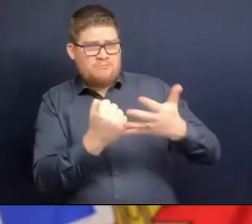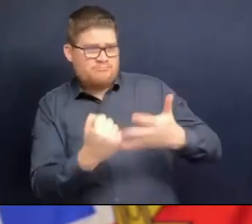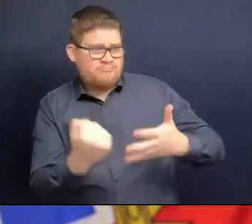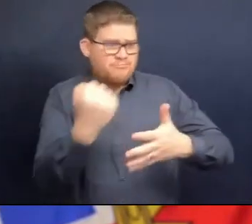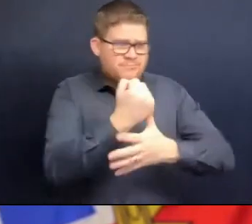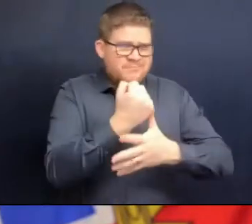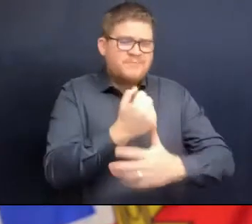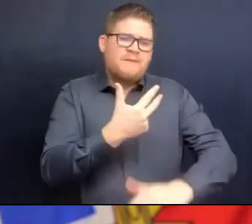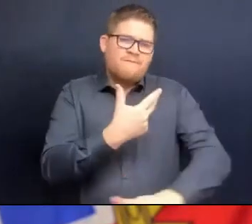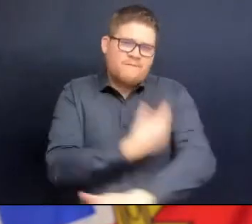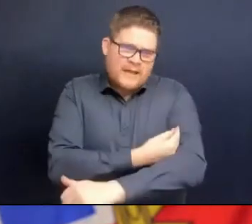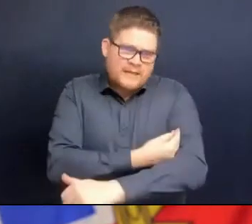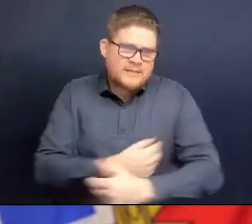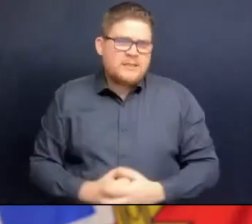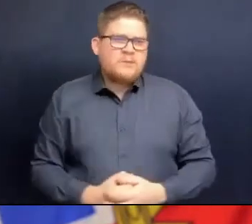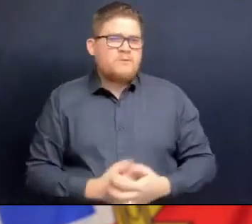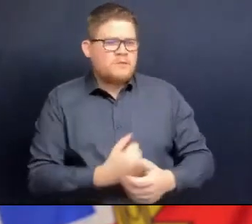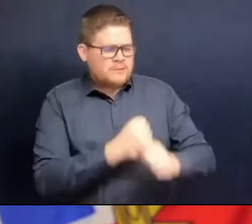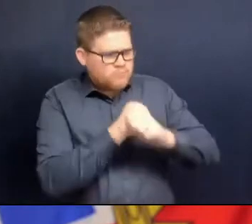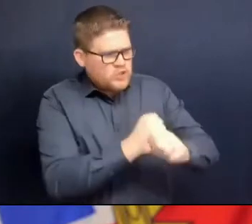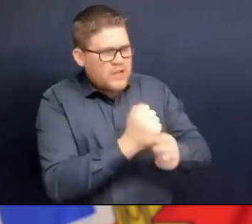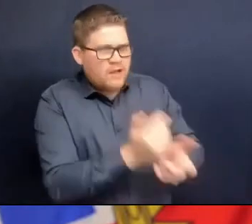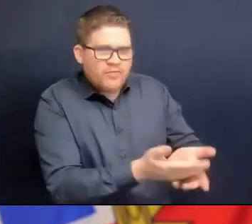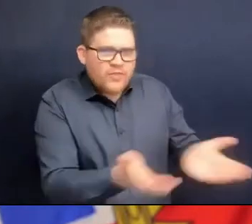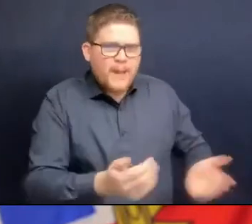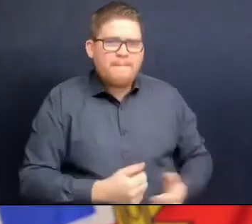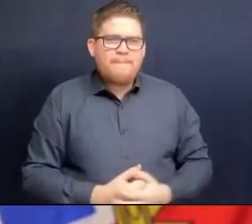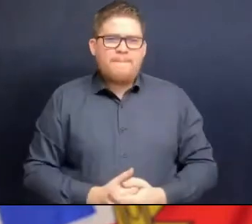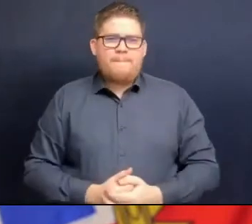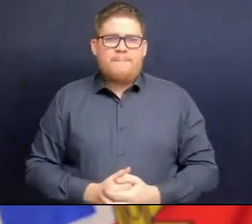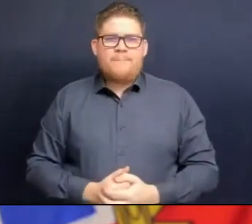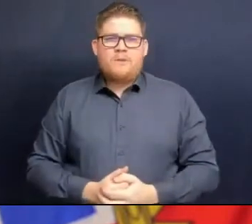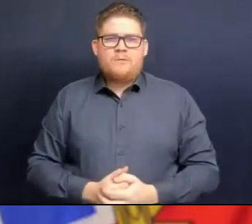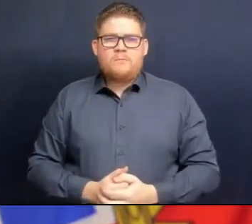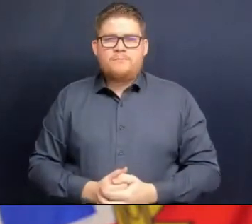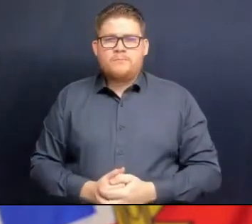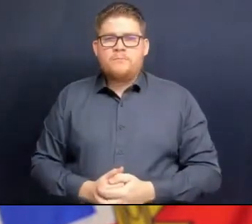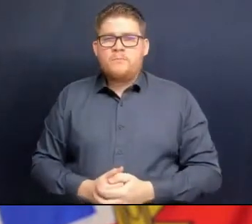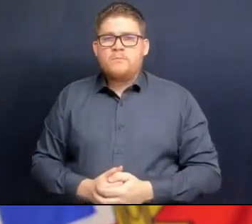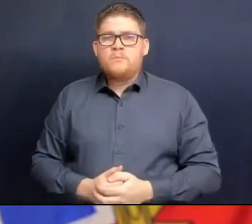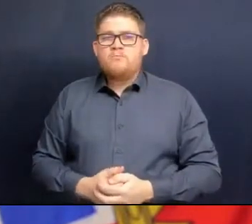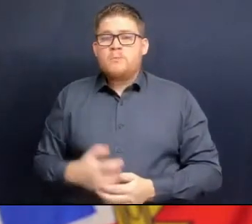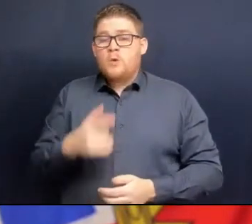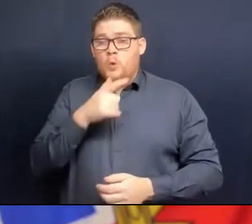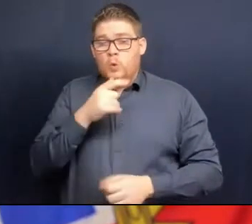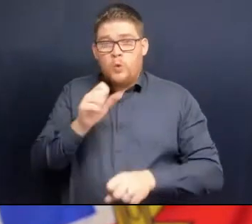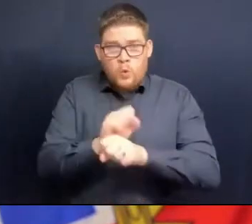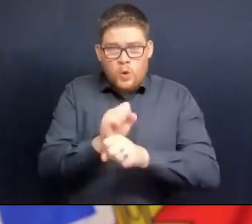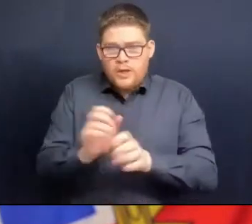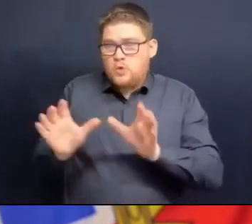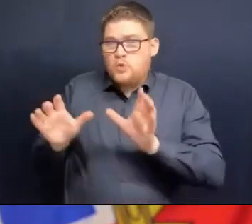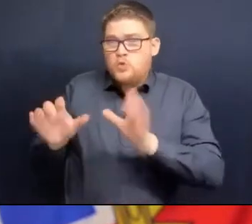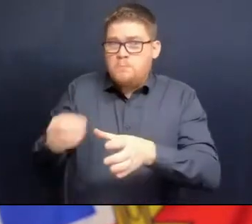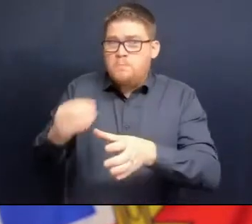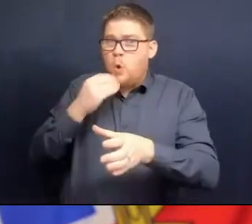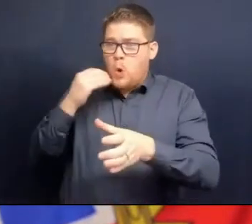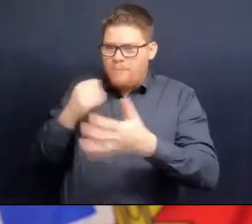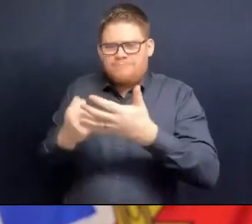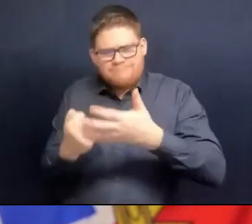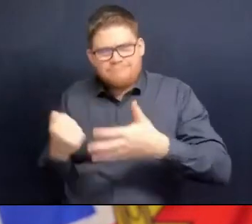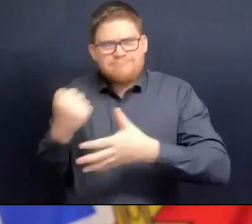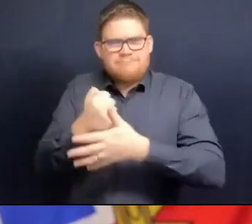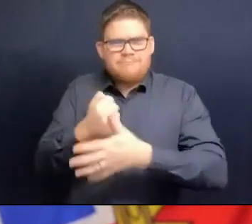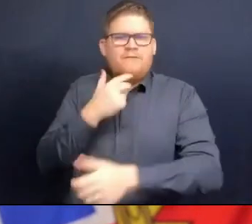who work with people with disabilities, particularly in group housing and other settings, in our vaccine mandates, because